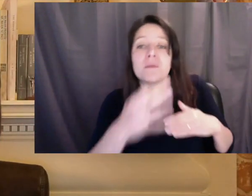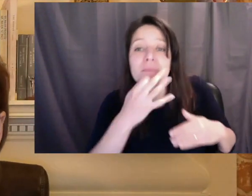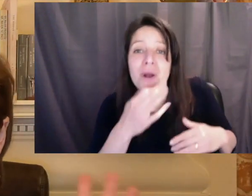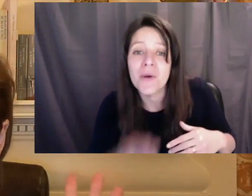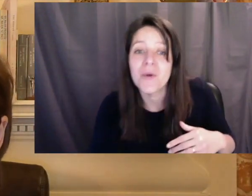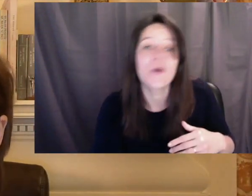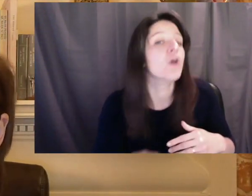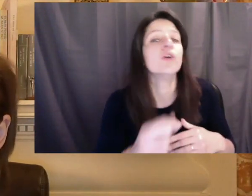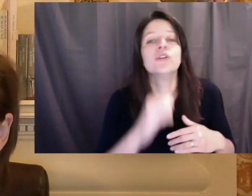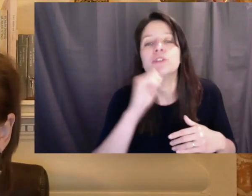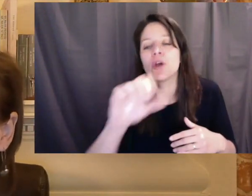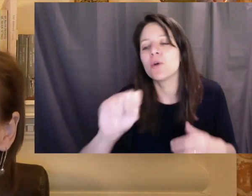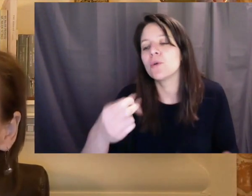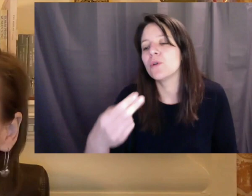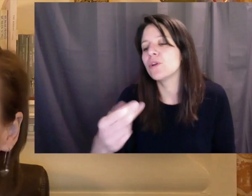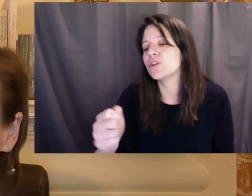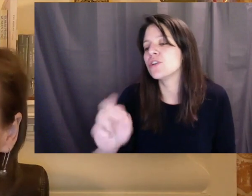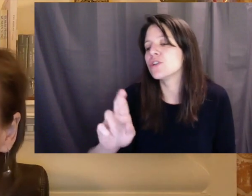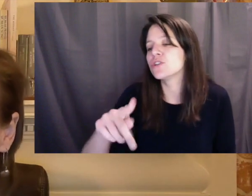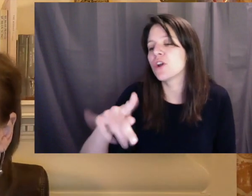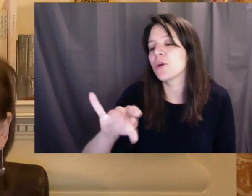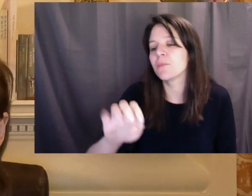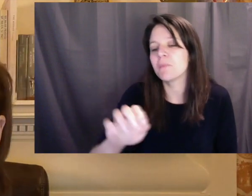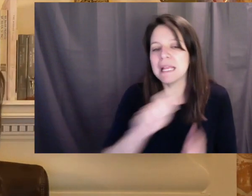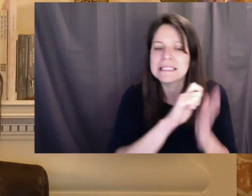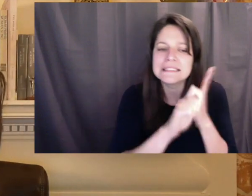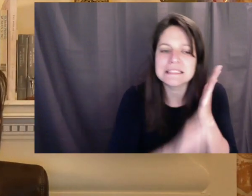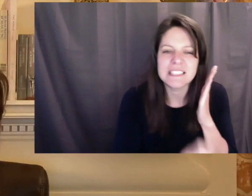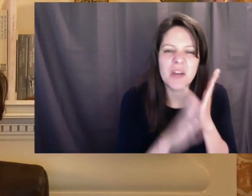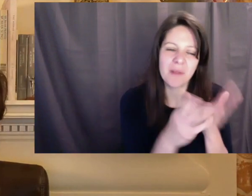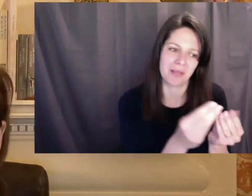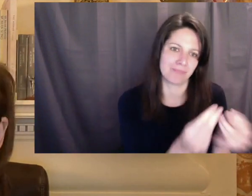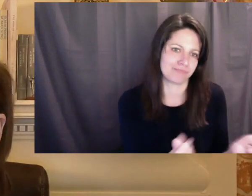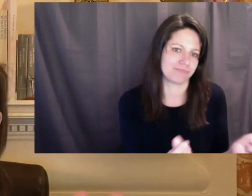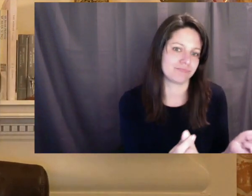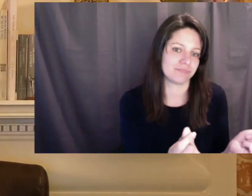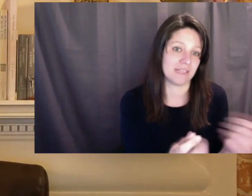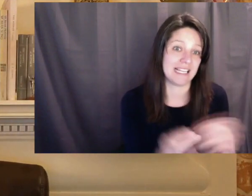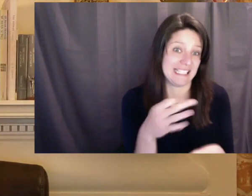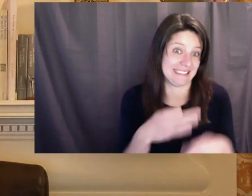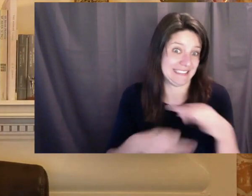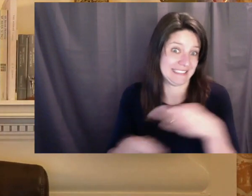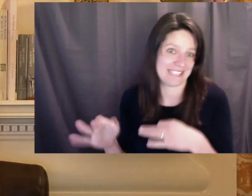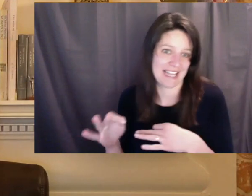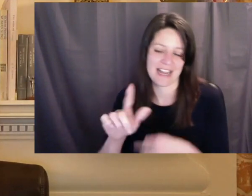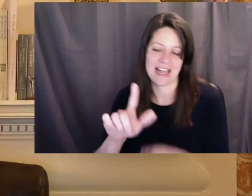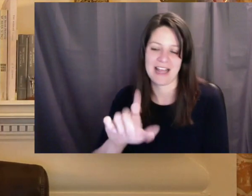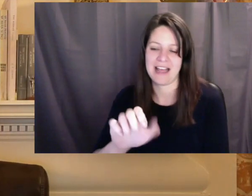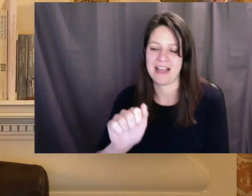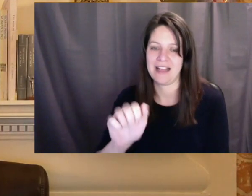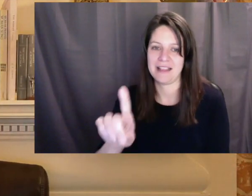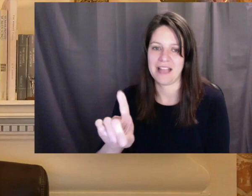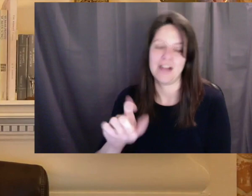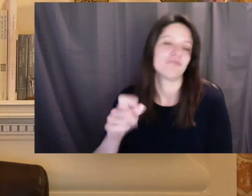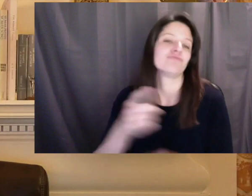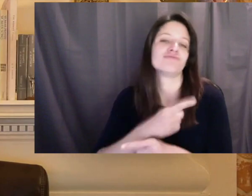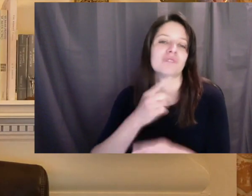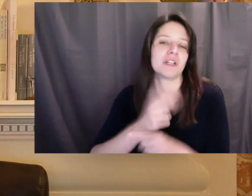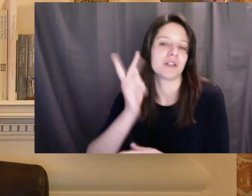tip, if you want your graffiti to endure, don't use Sharpie, don't use ballpoint. It's not gonna